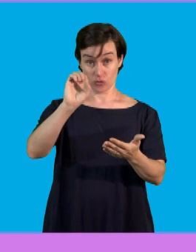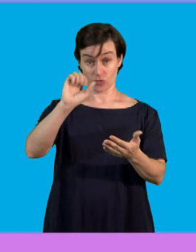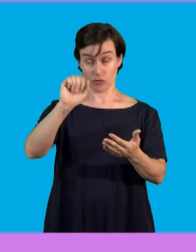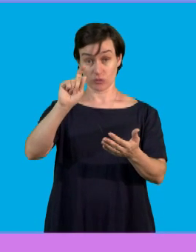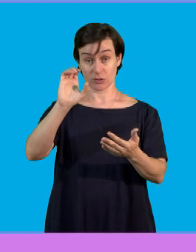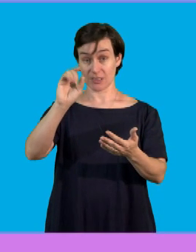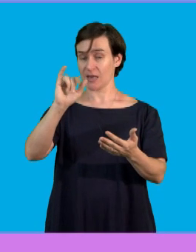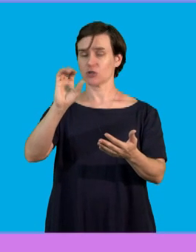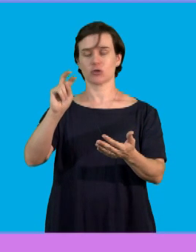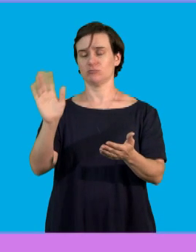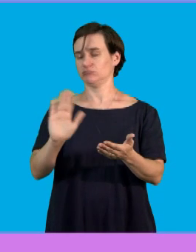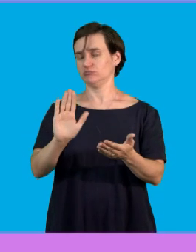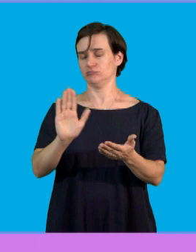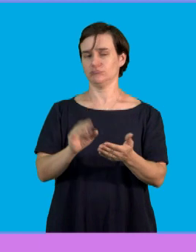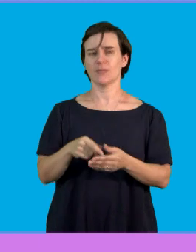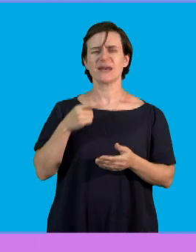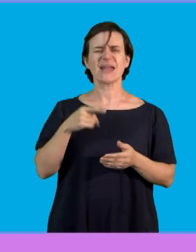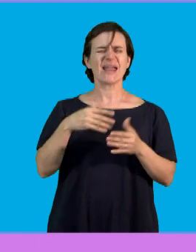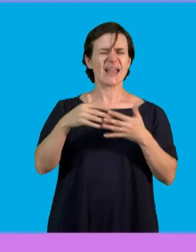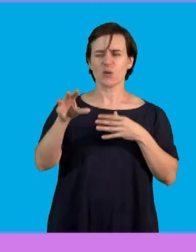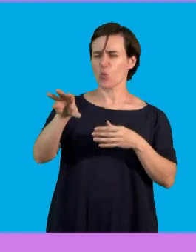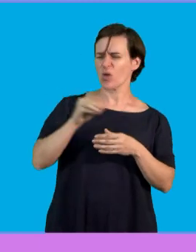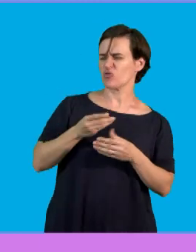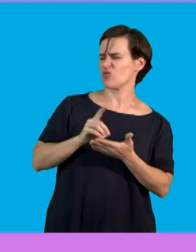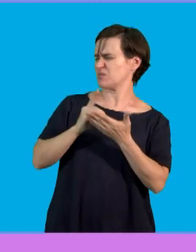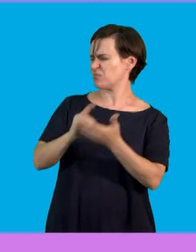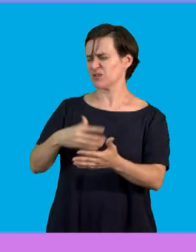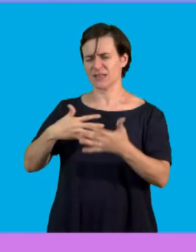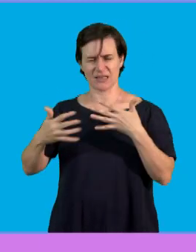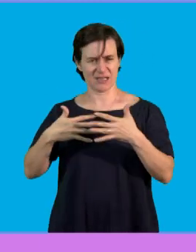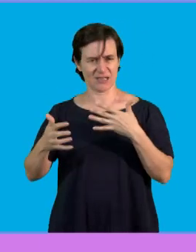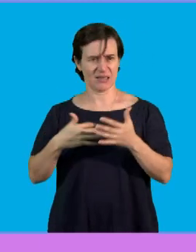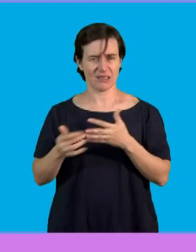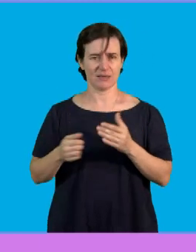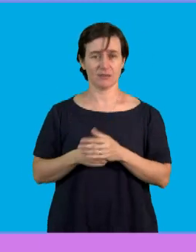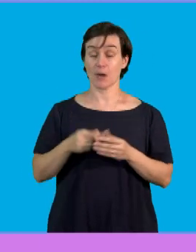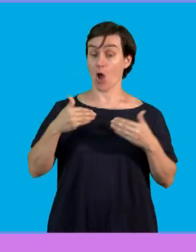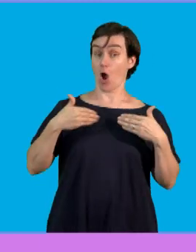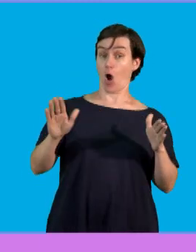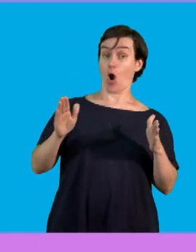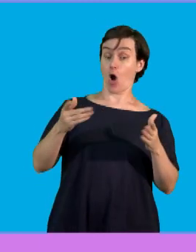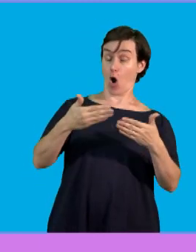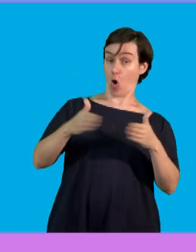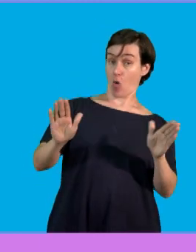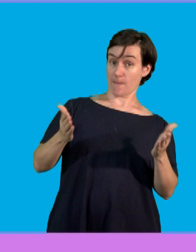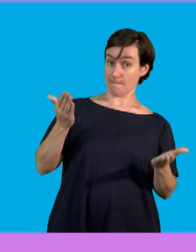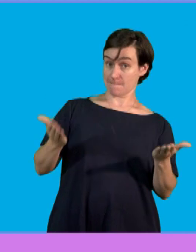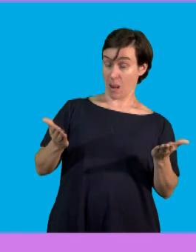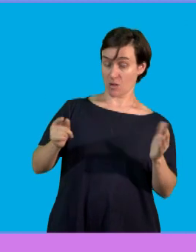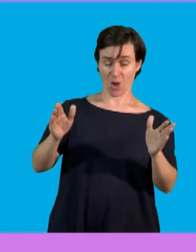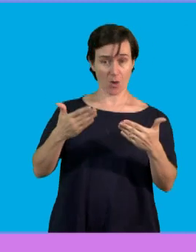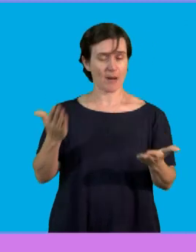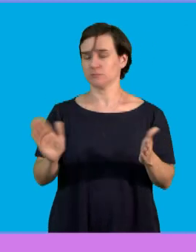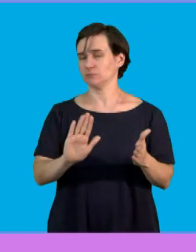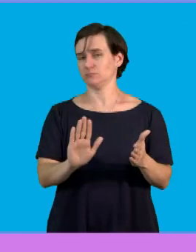count the number of transactions that were made on this, excluding the opening balance or the balance brought forward. So